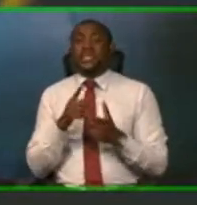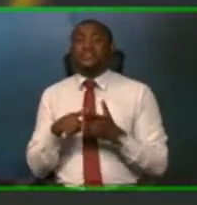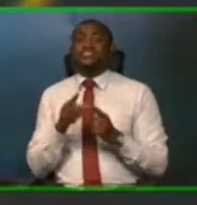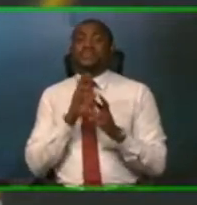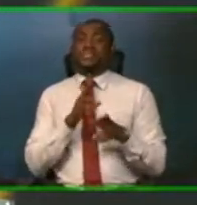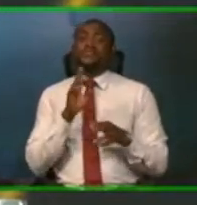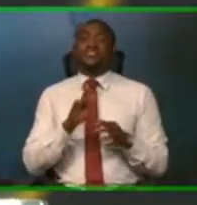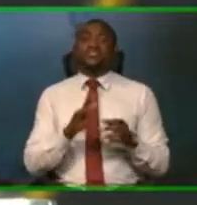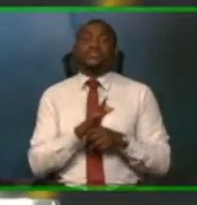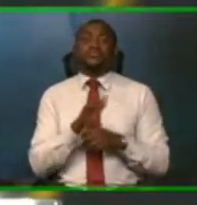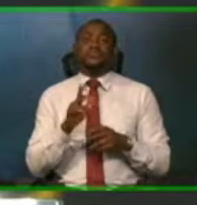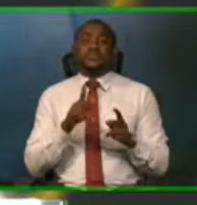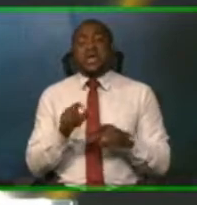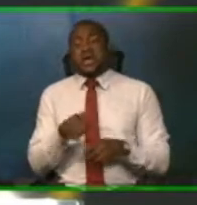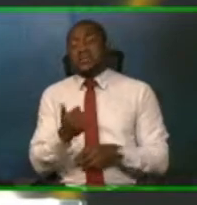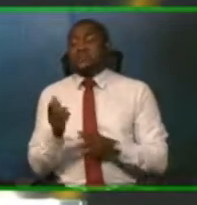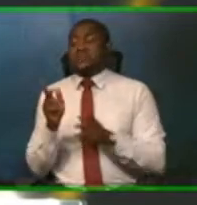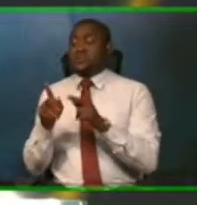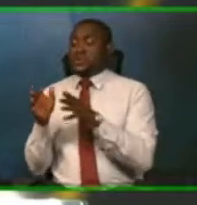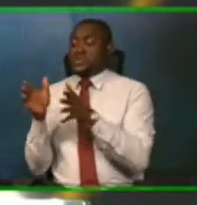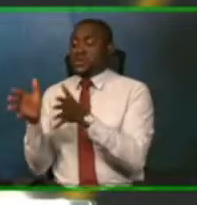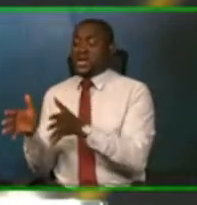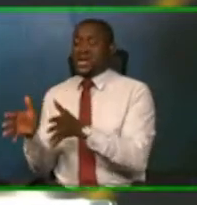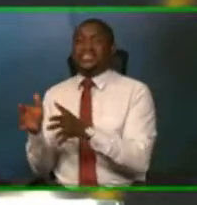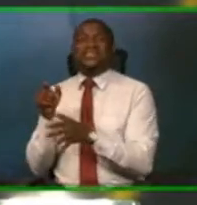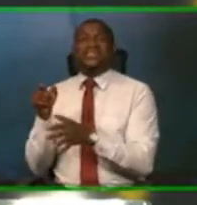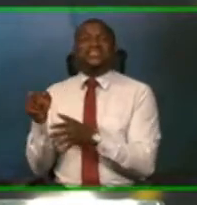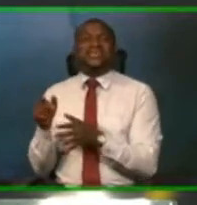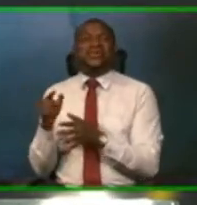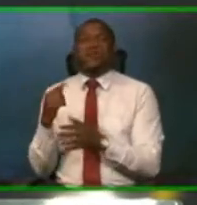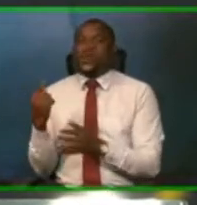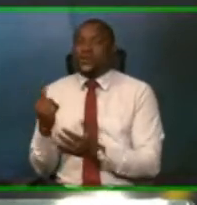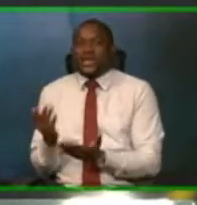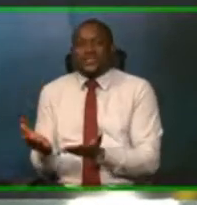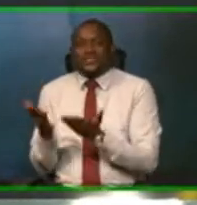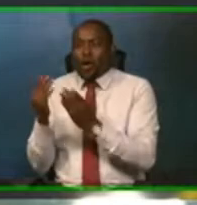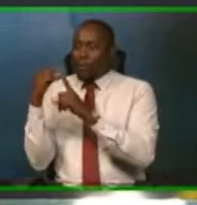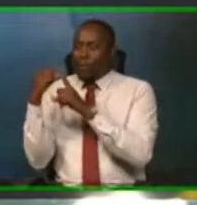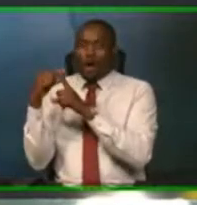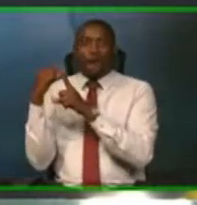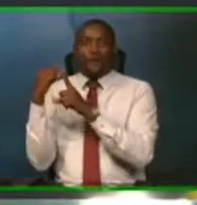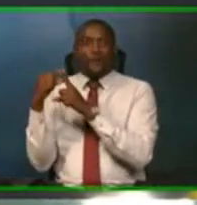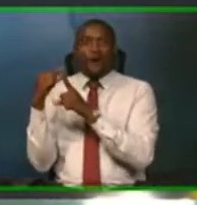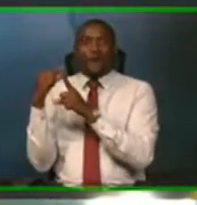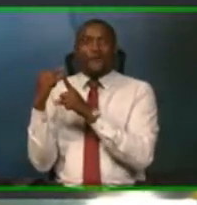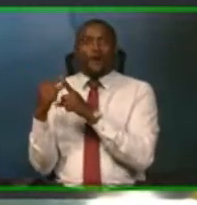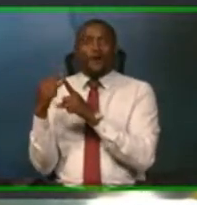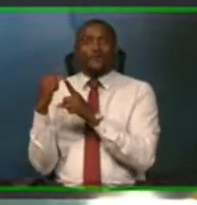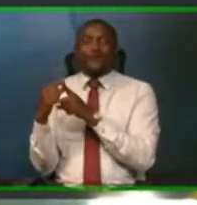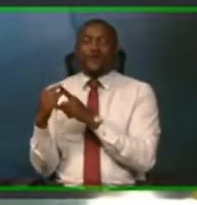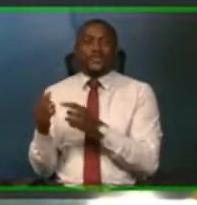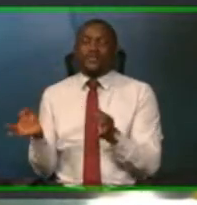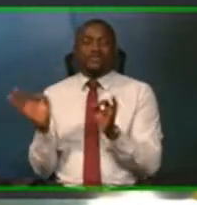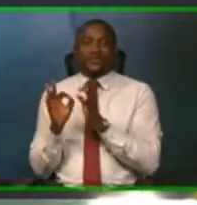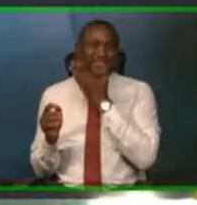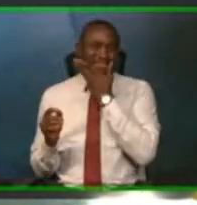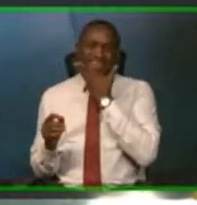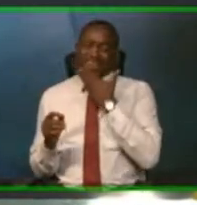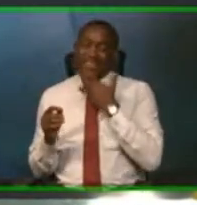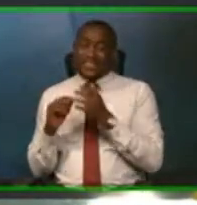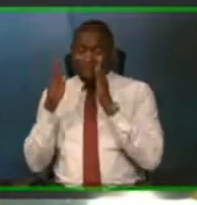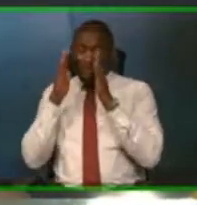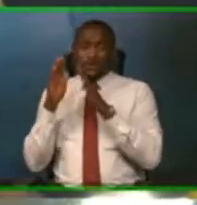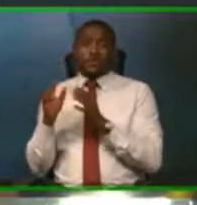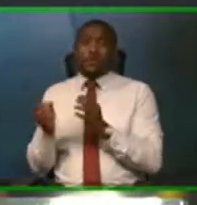speaking, on the other hand, we have people who exalt the word. They demonstrate clearly the supremacy of the word